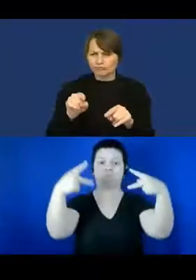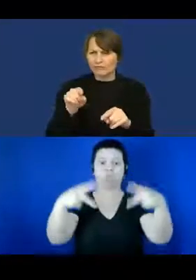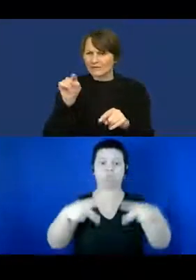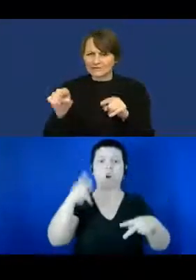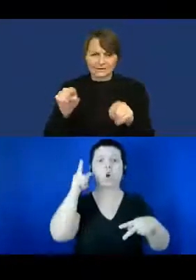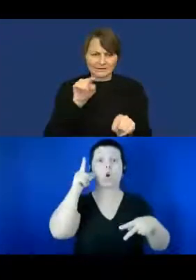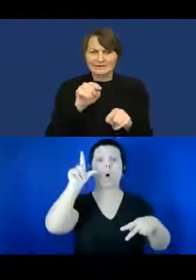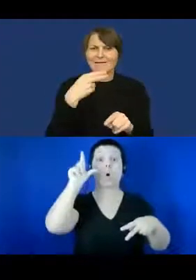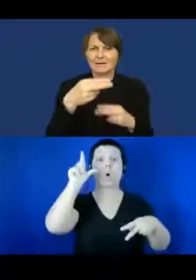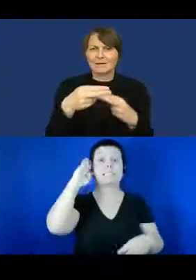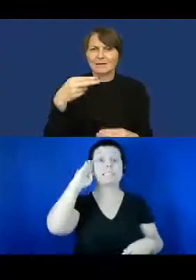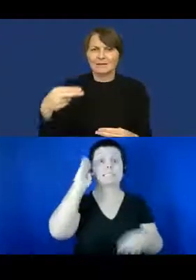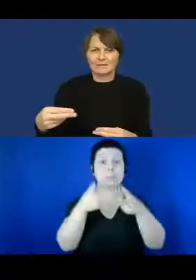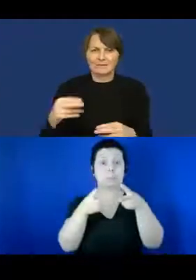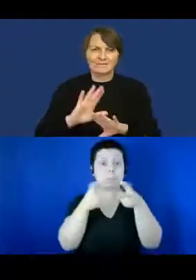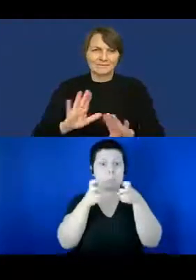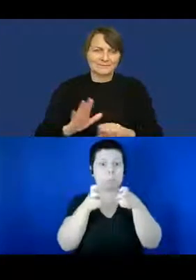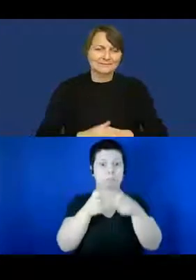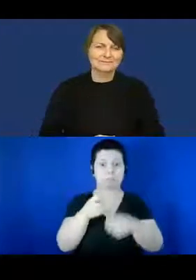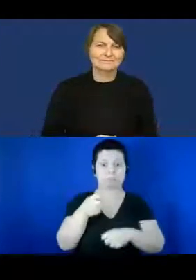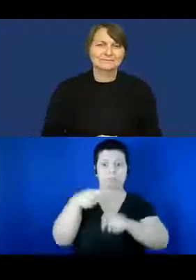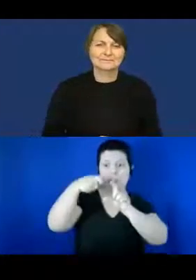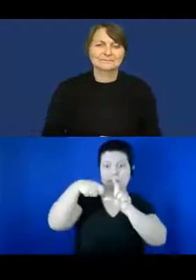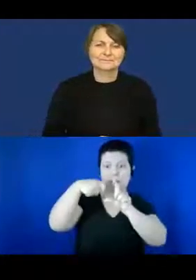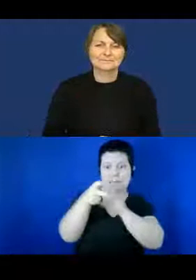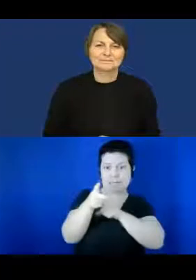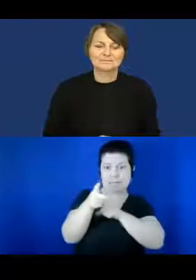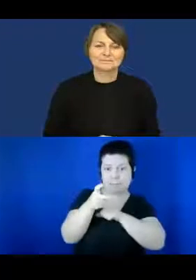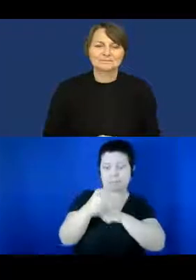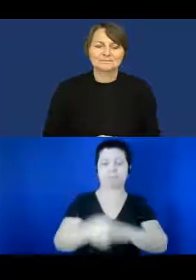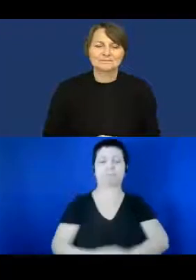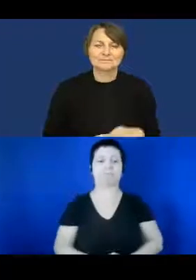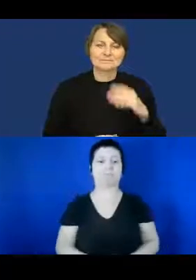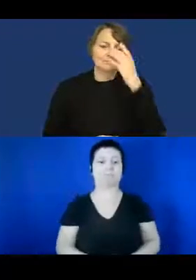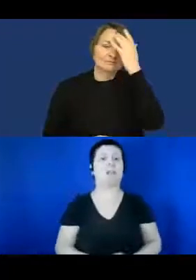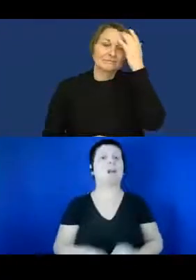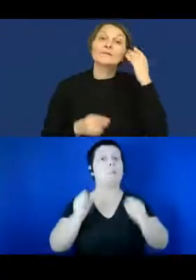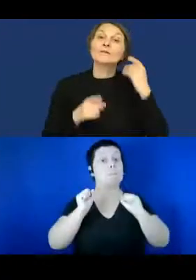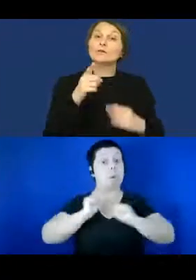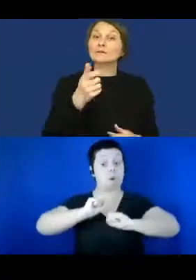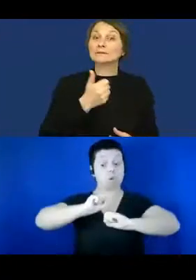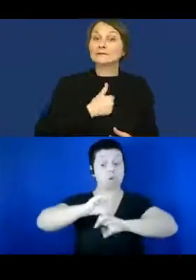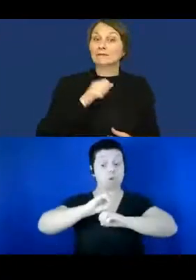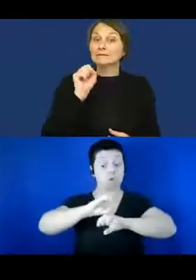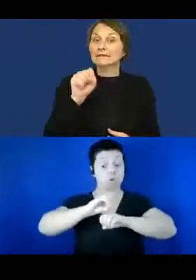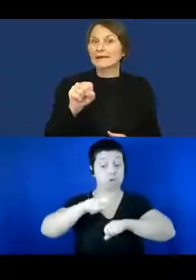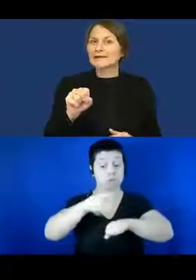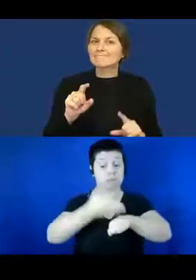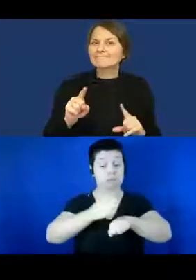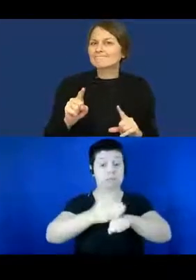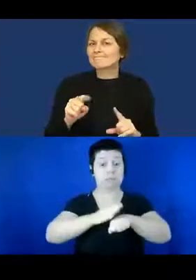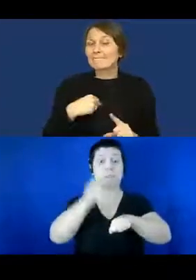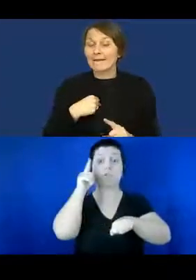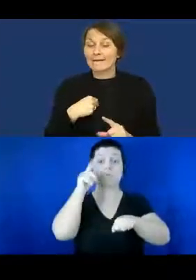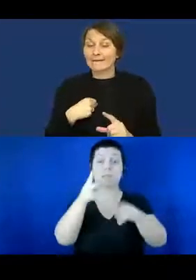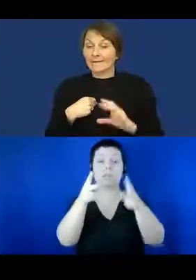And you can train the algorithm to recognize different things. So in some